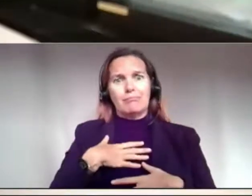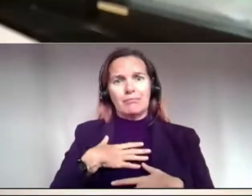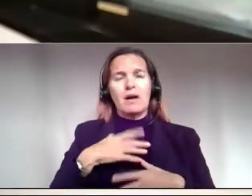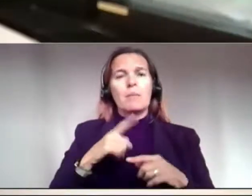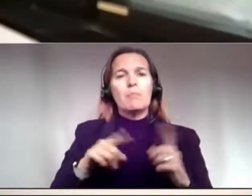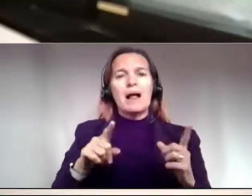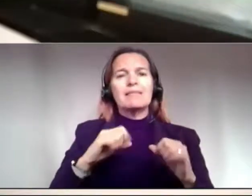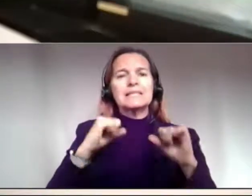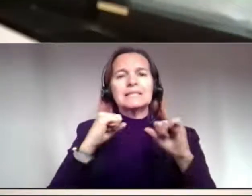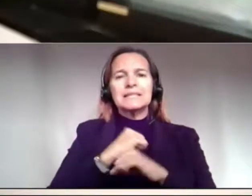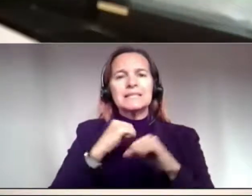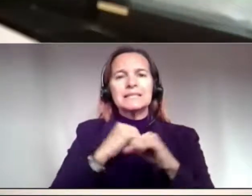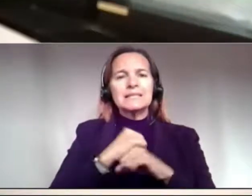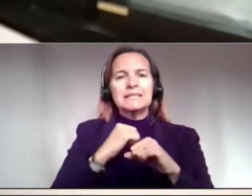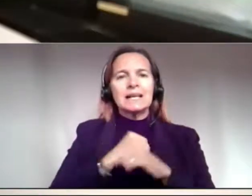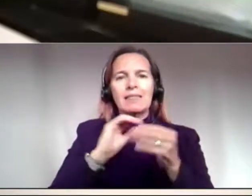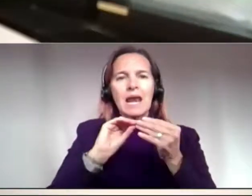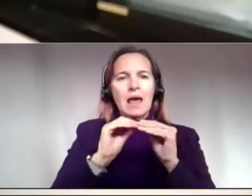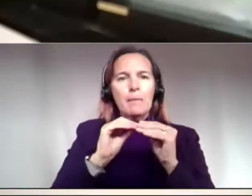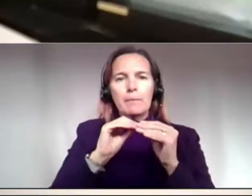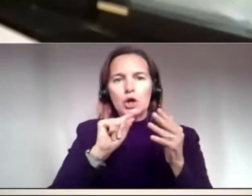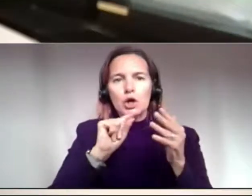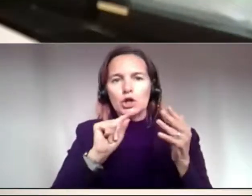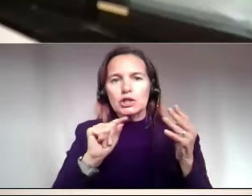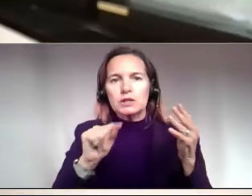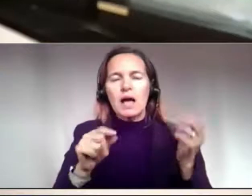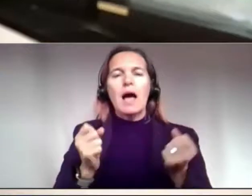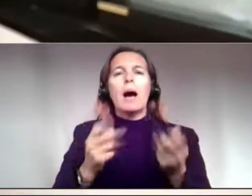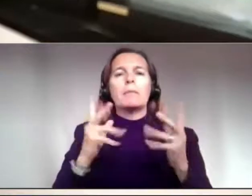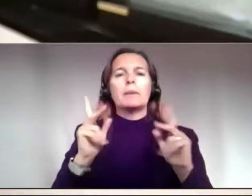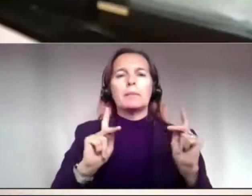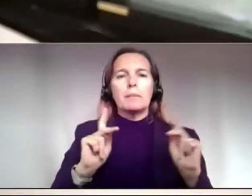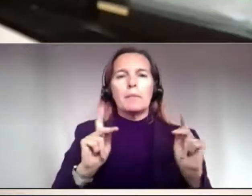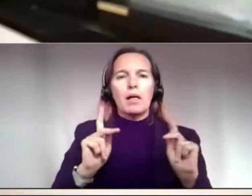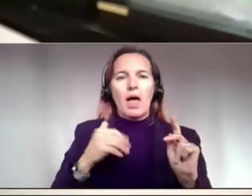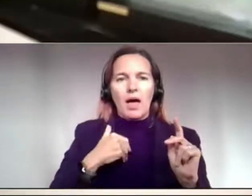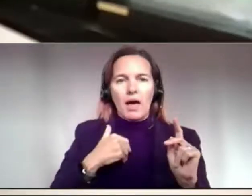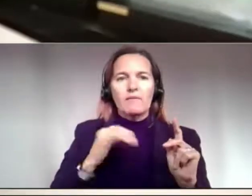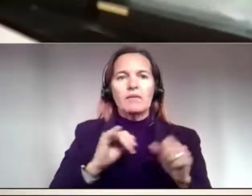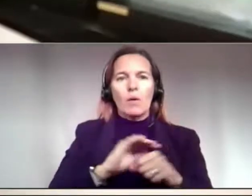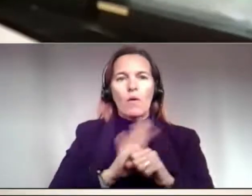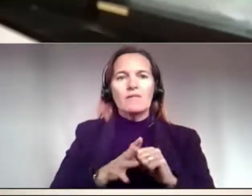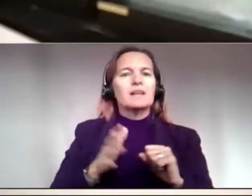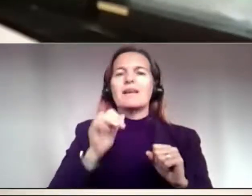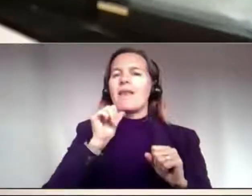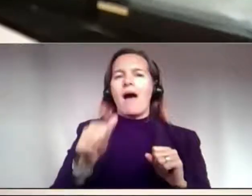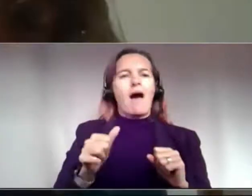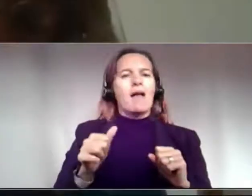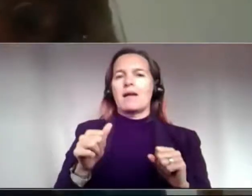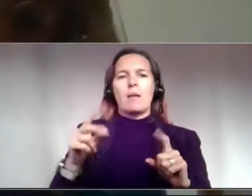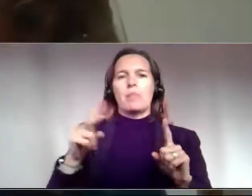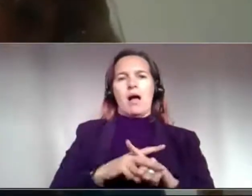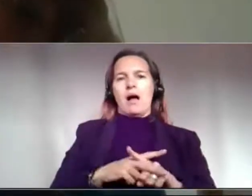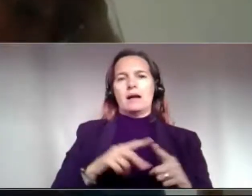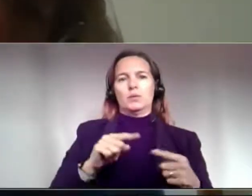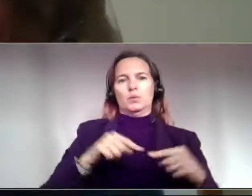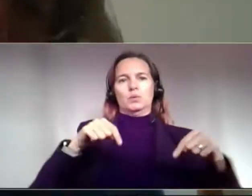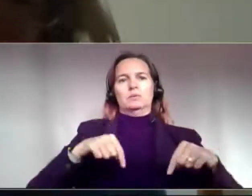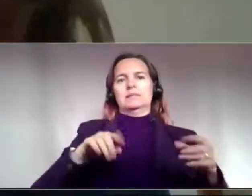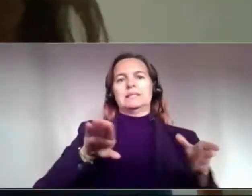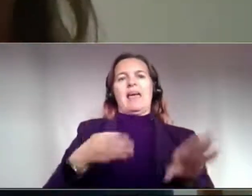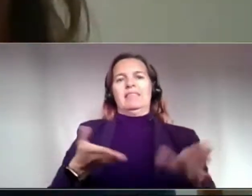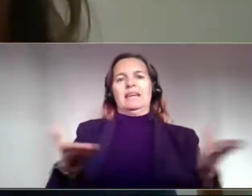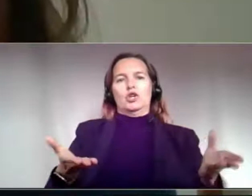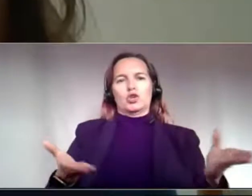order to, address the COVID epidemic, it didn't apply to us. Okay, great.